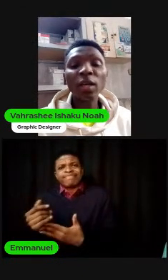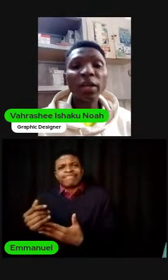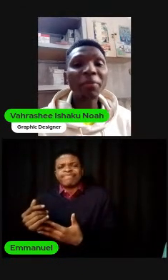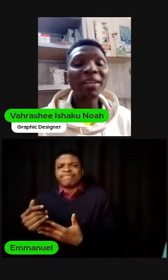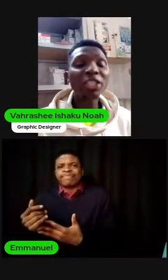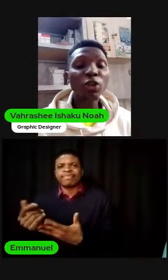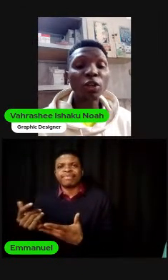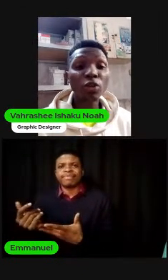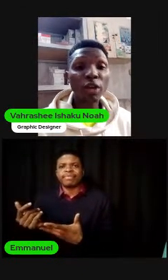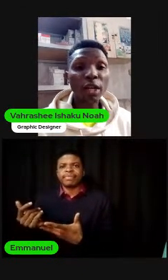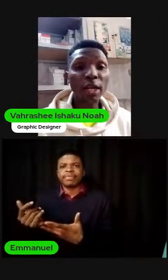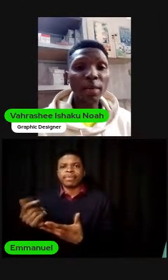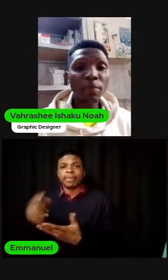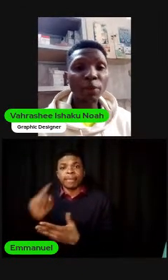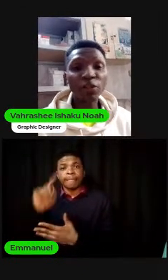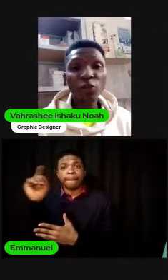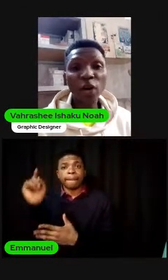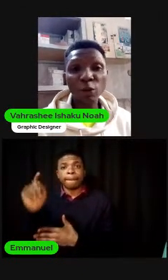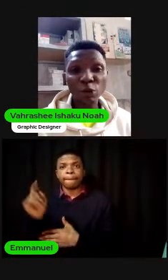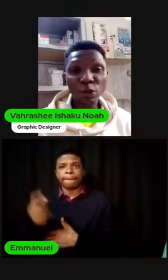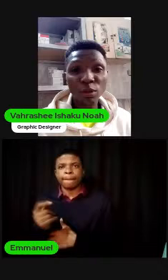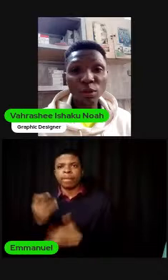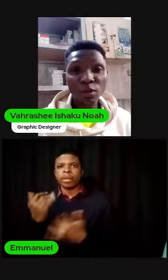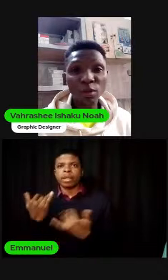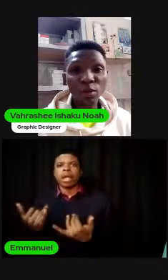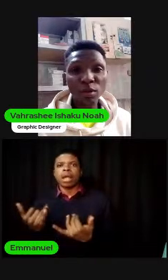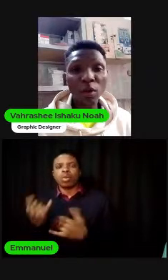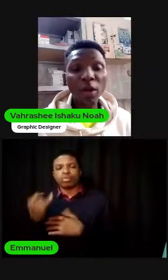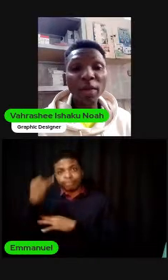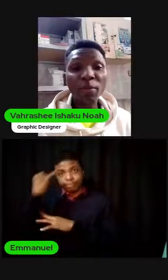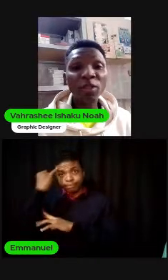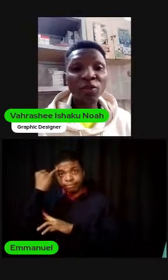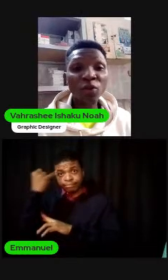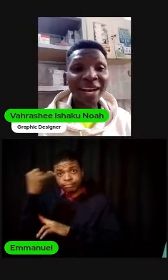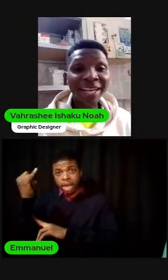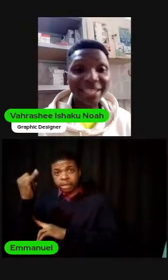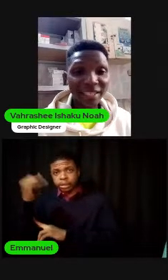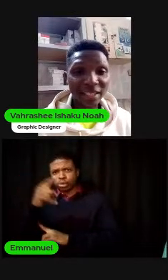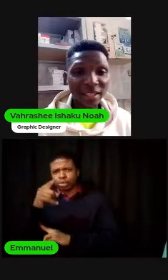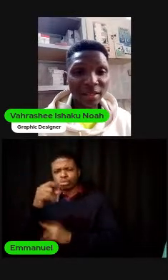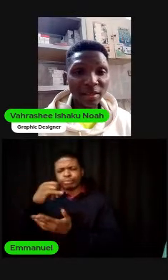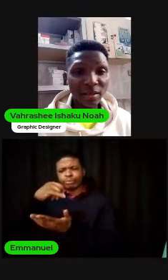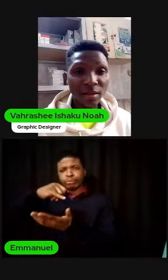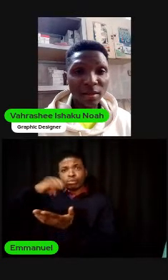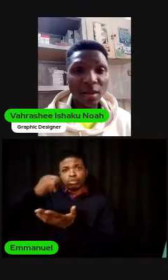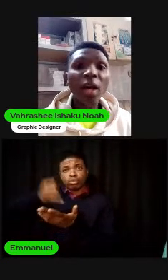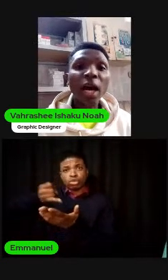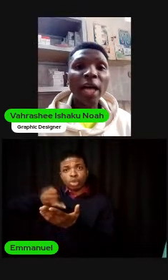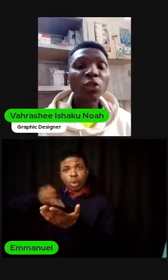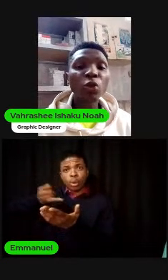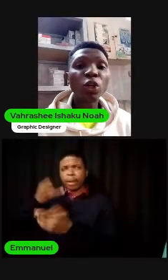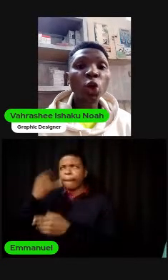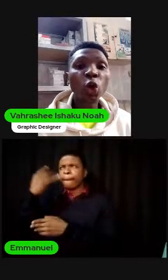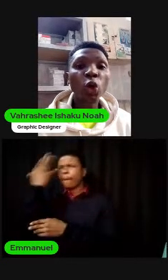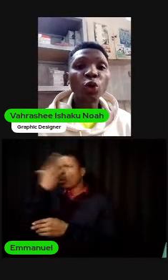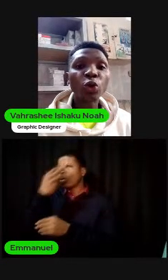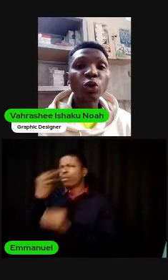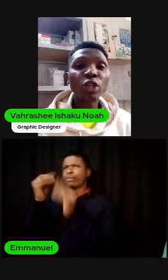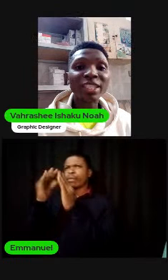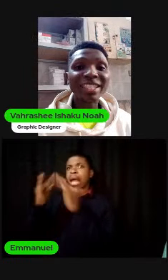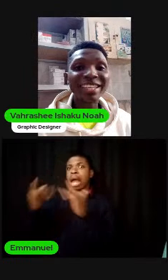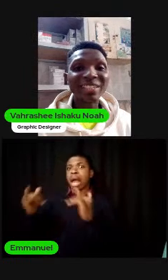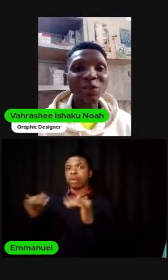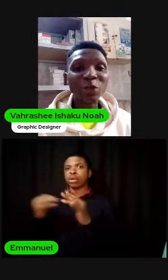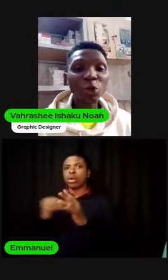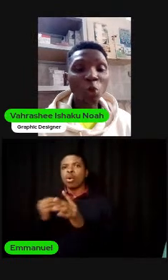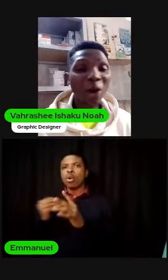Okay, imagine you are drawing a beautiful house or a beautiful garden, and the only color you use